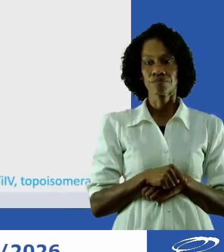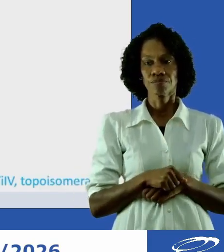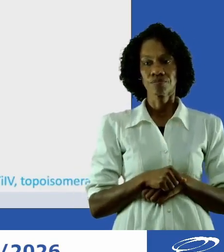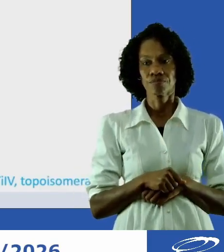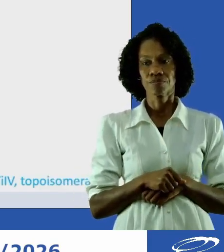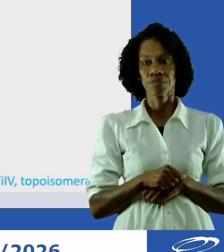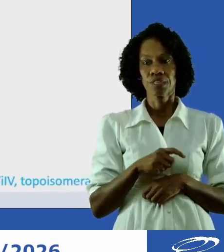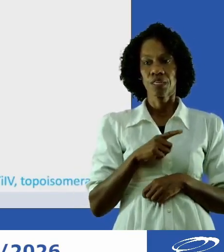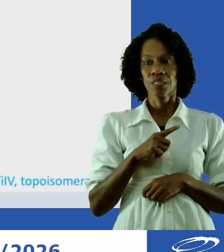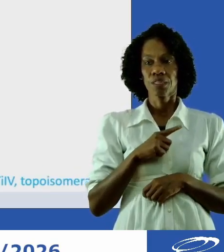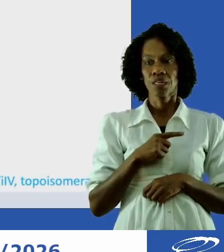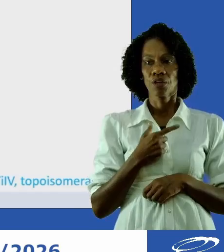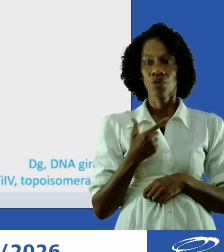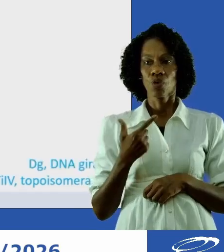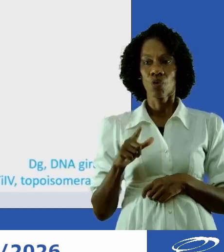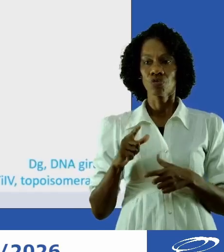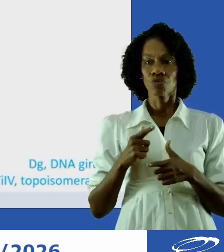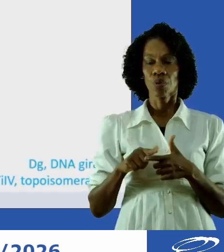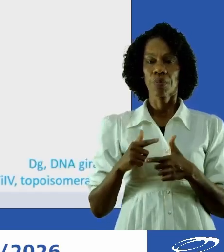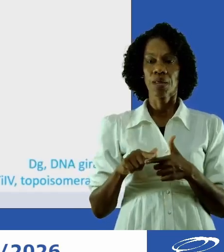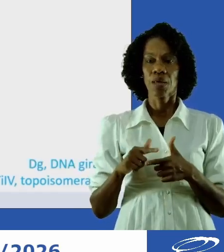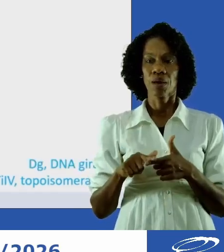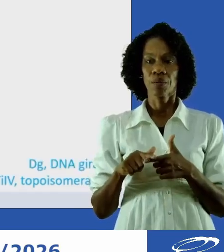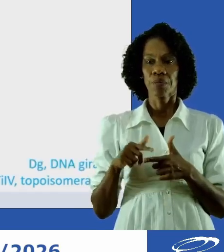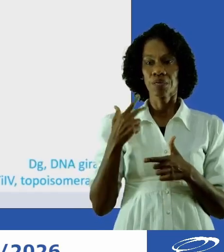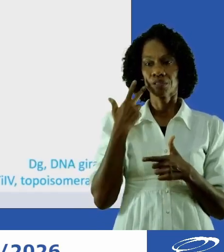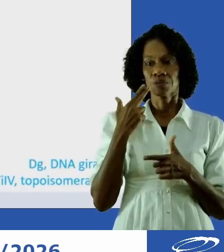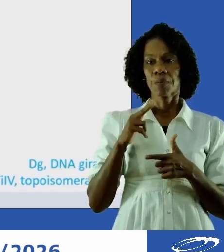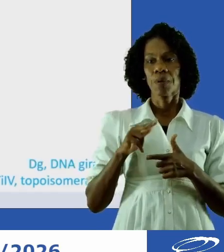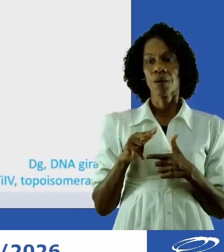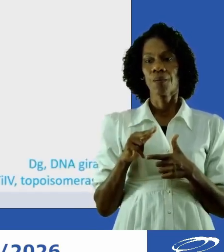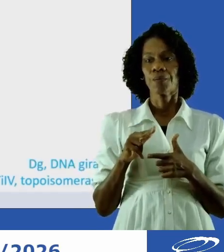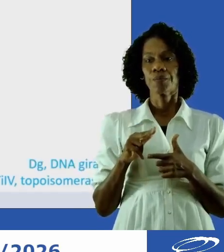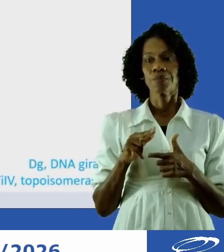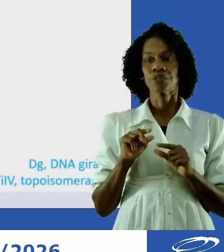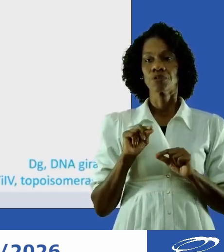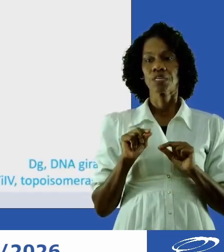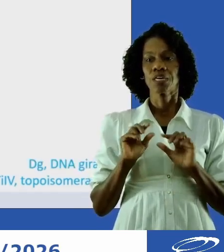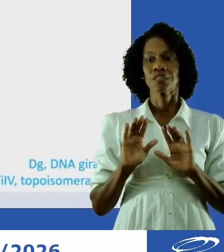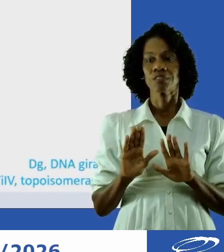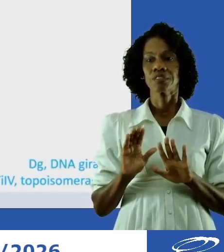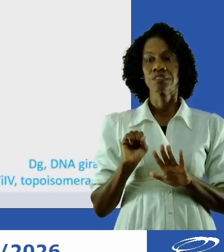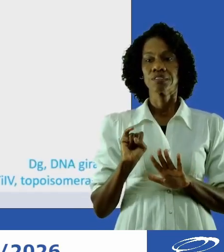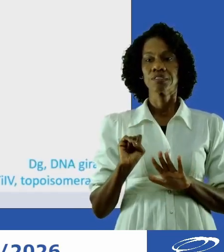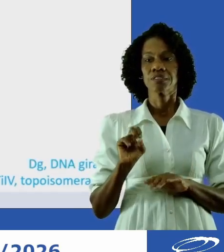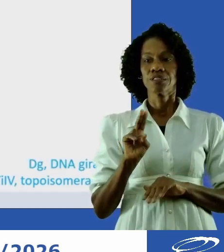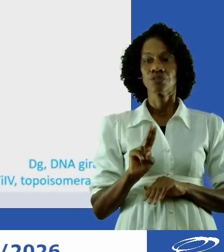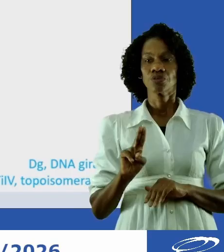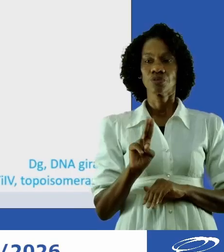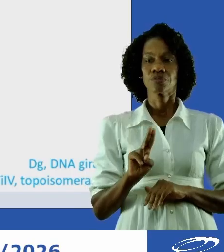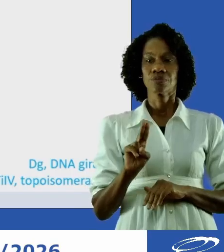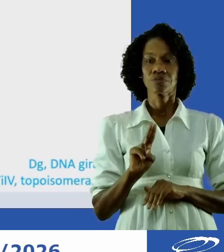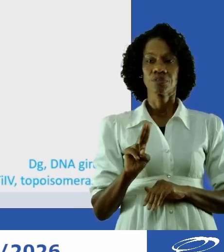the classical mechanism of action. However, delafloxacin here has a different mechanism of action